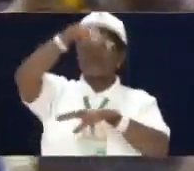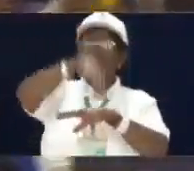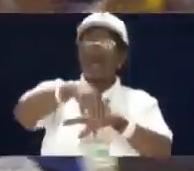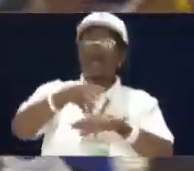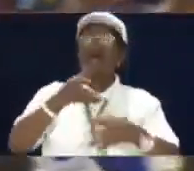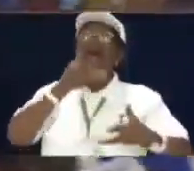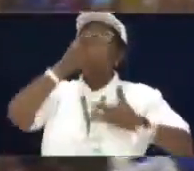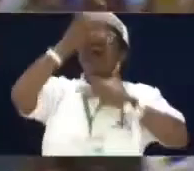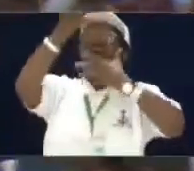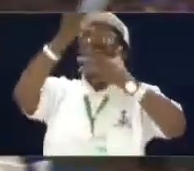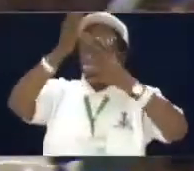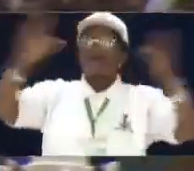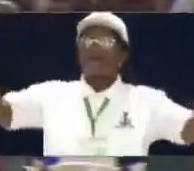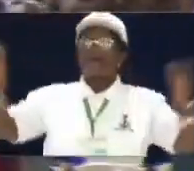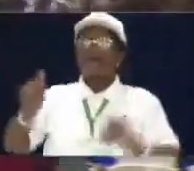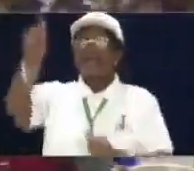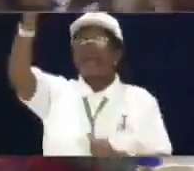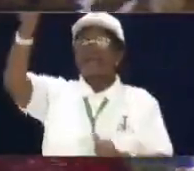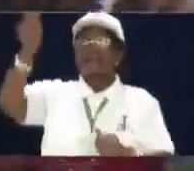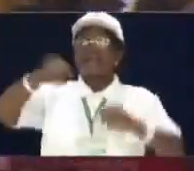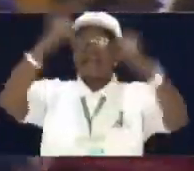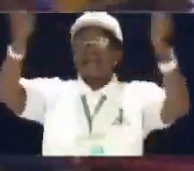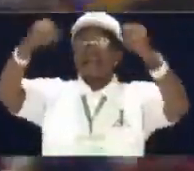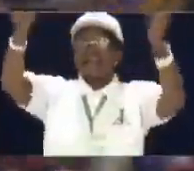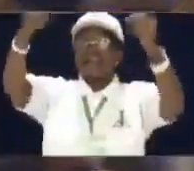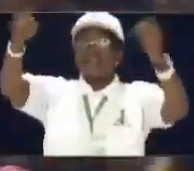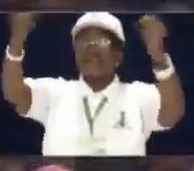Shout the biggest hallelujah.